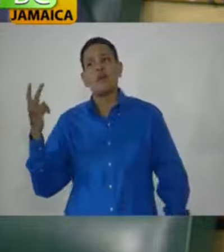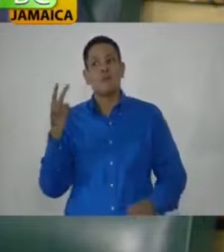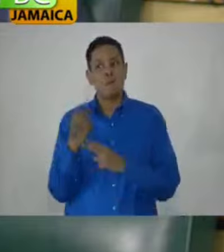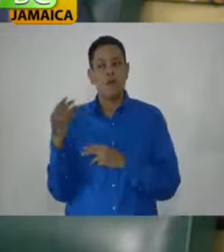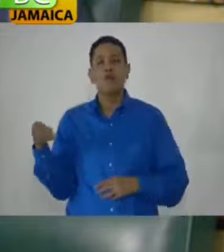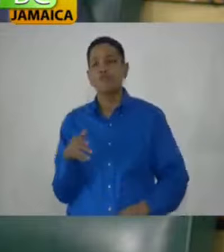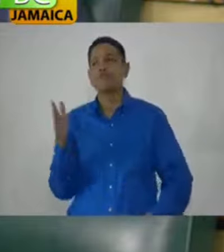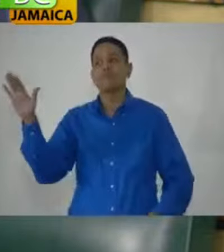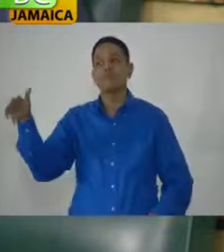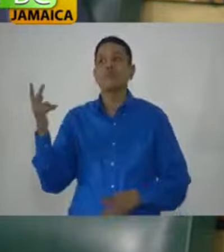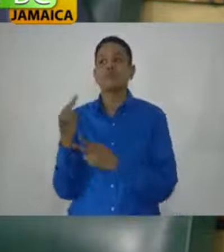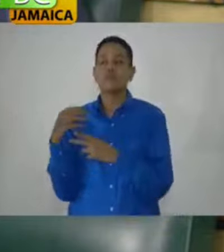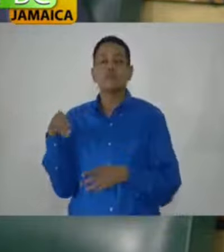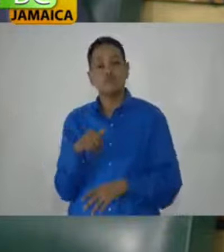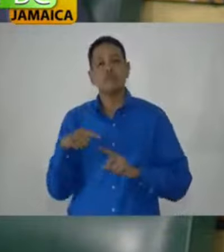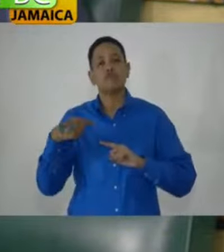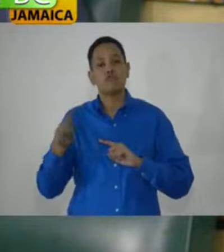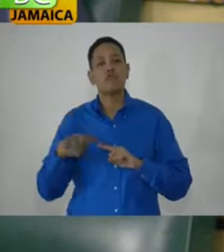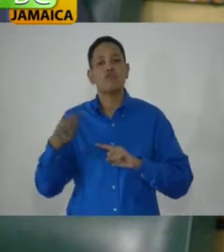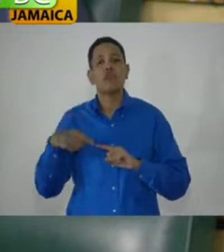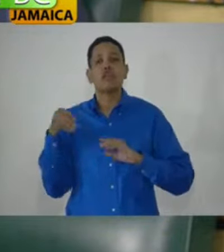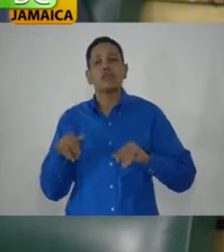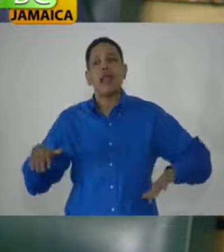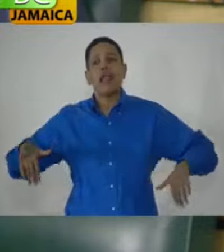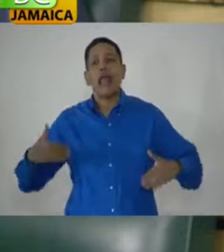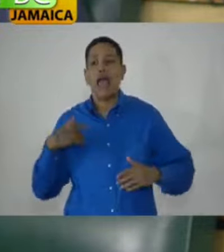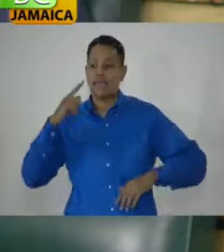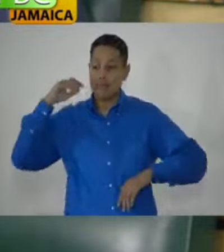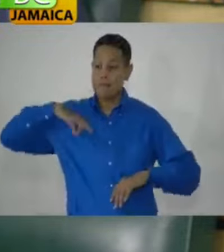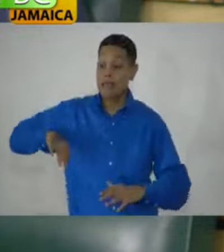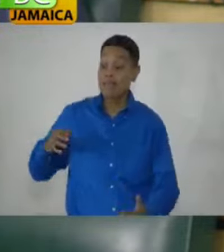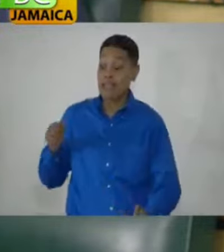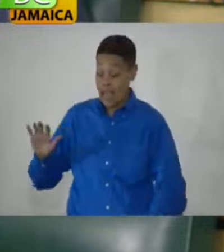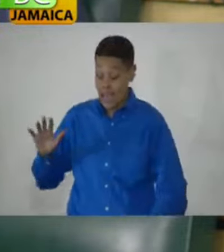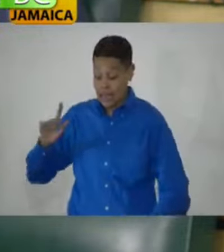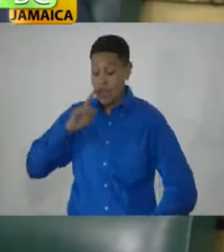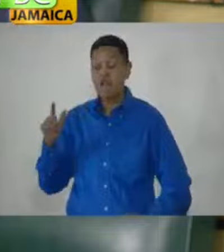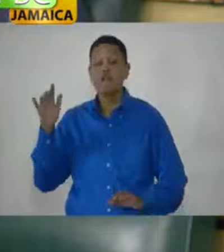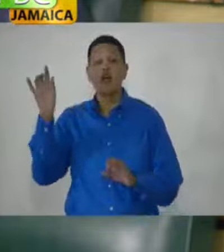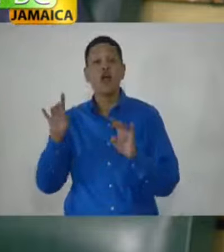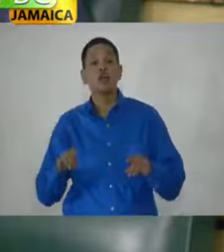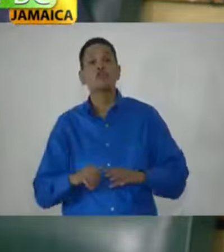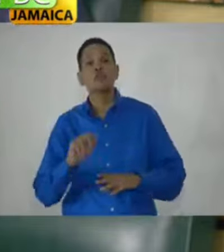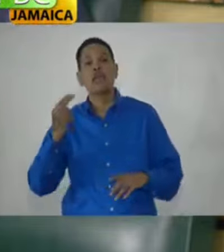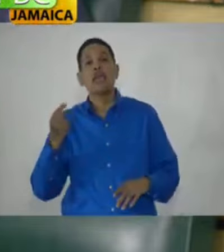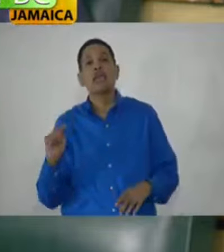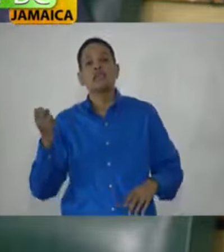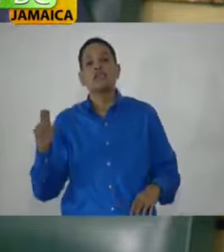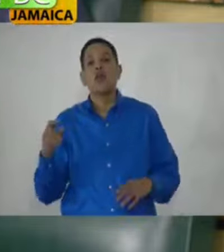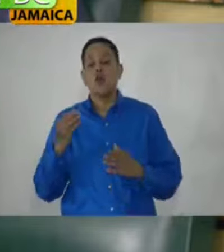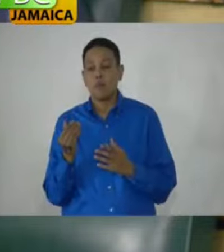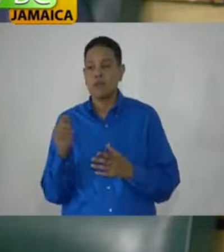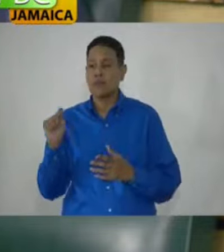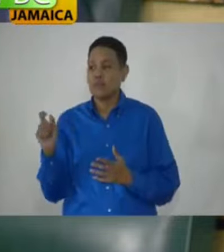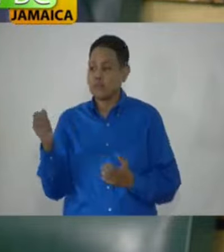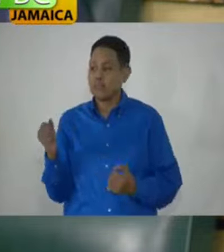with the recurrent expenditure as a result of not having the benefit of the contribution of NHG or the revenue